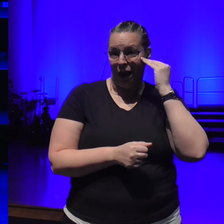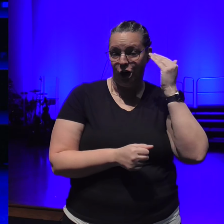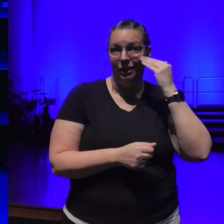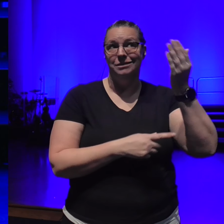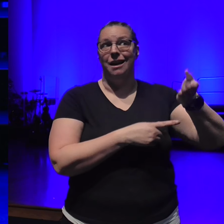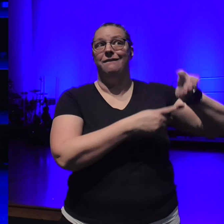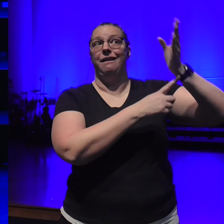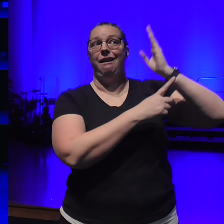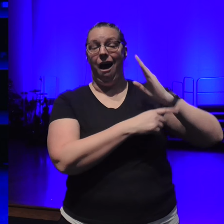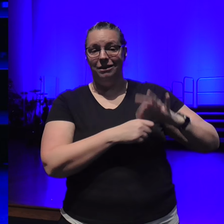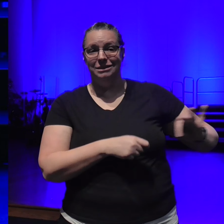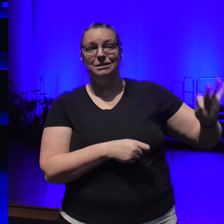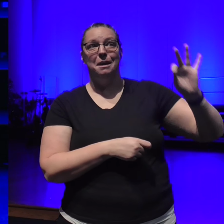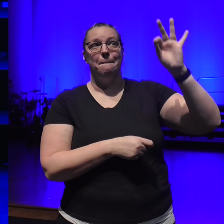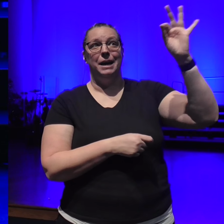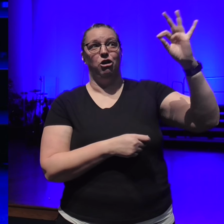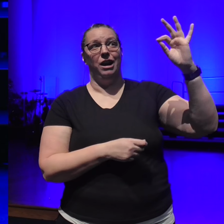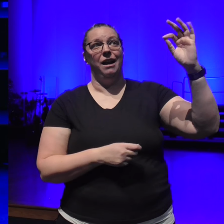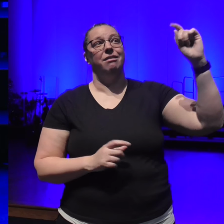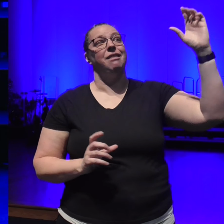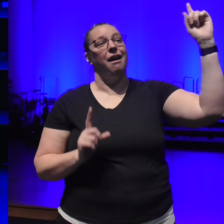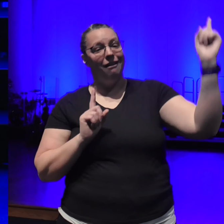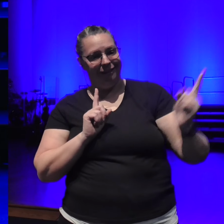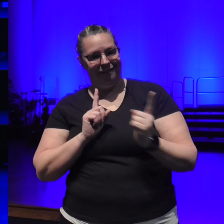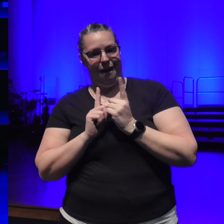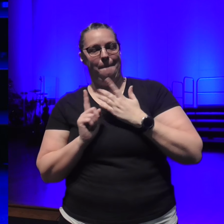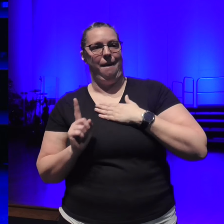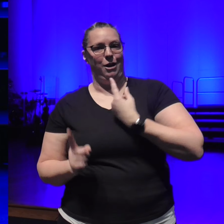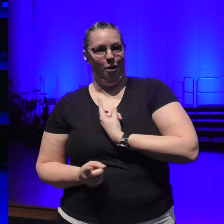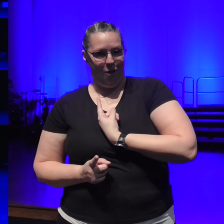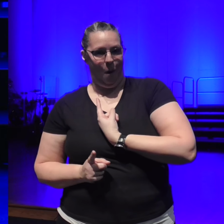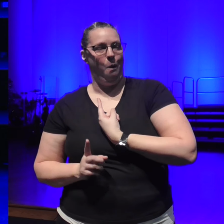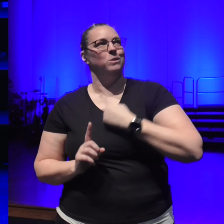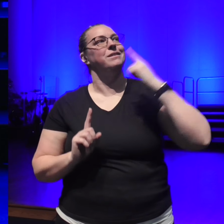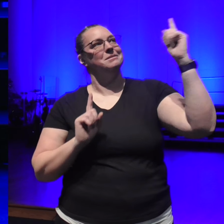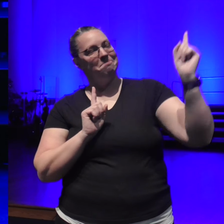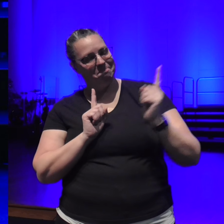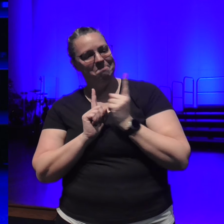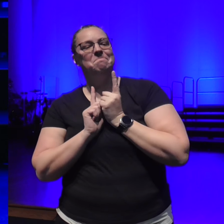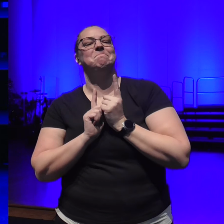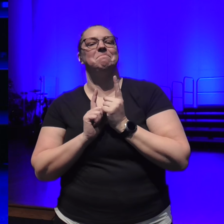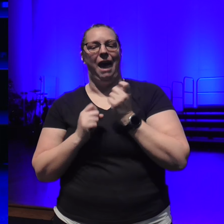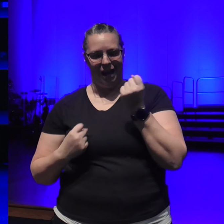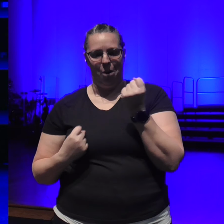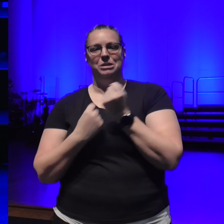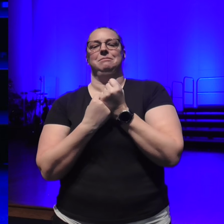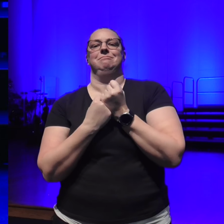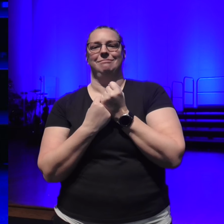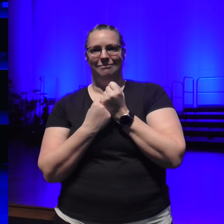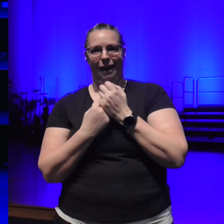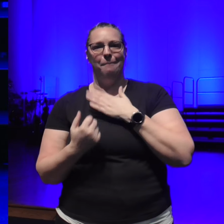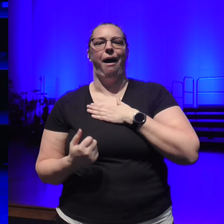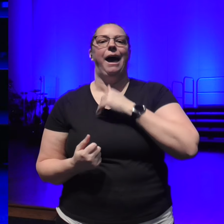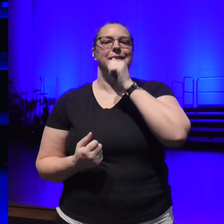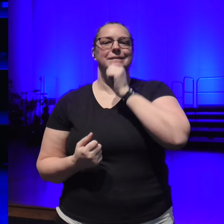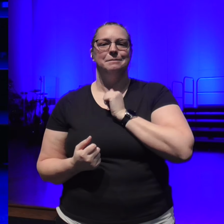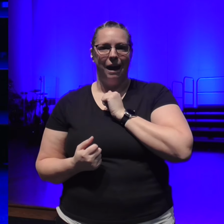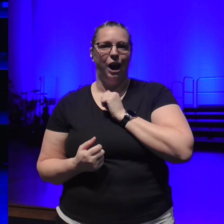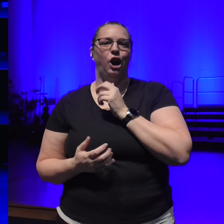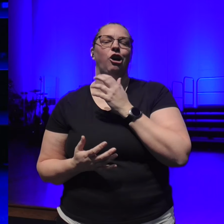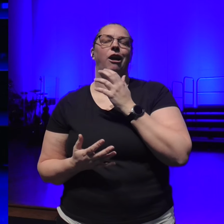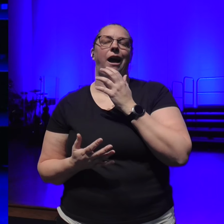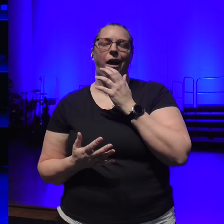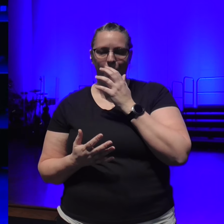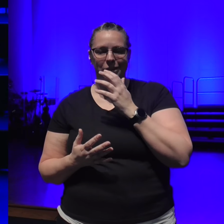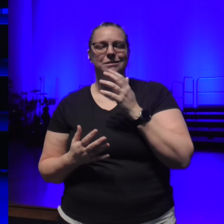sought me out in my aloneness and gave to me a sense of assurance that undercut my despair and confirmed my life with new